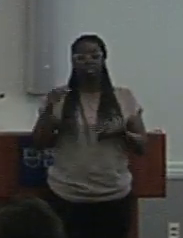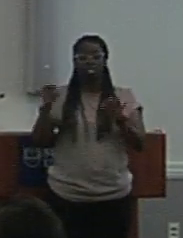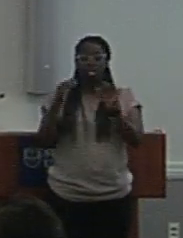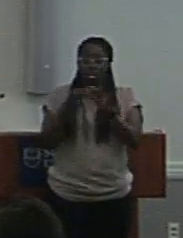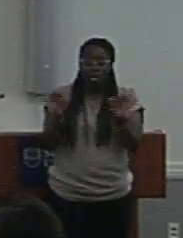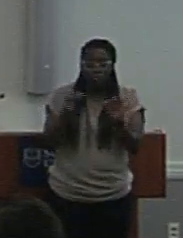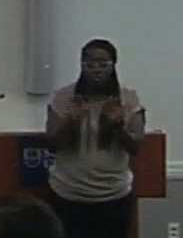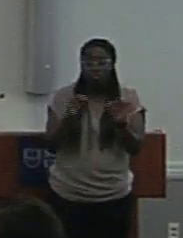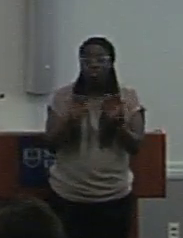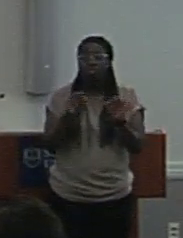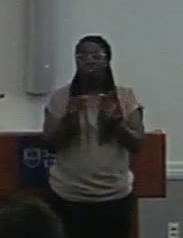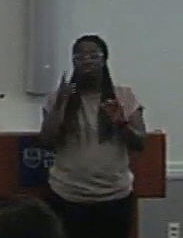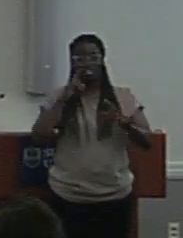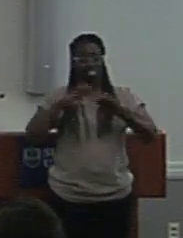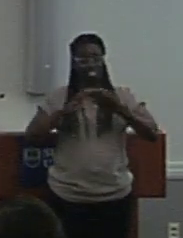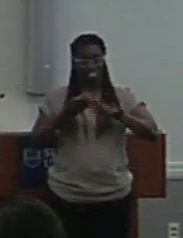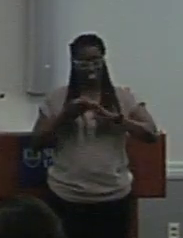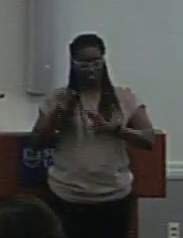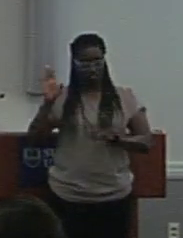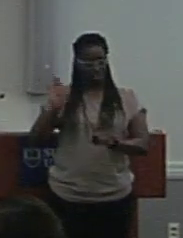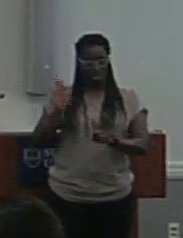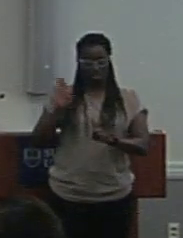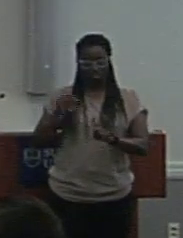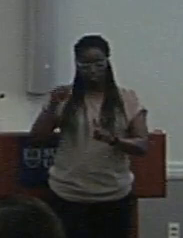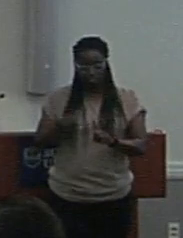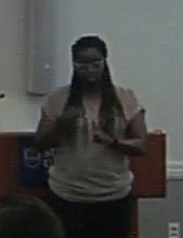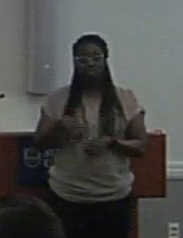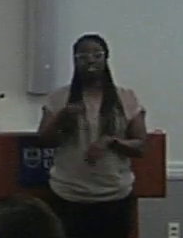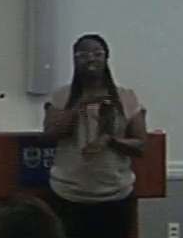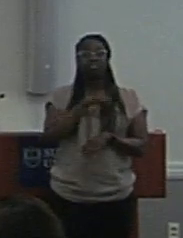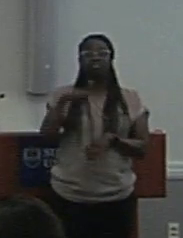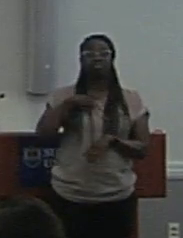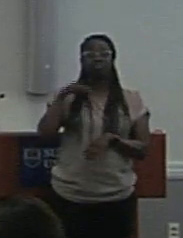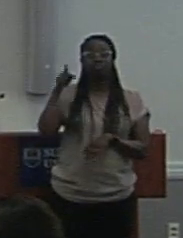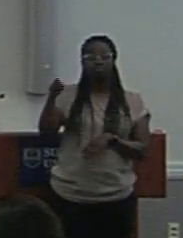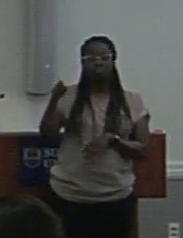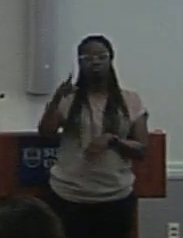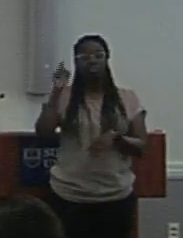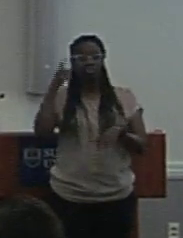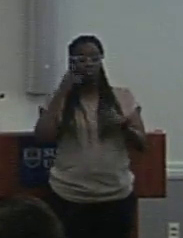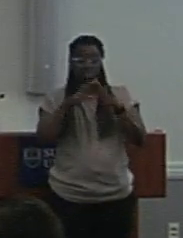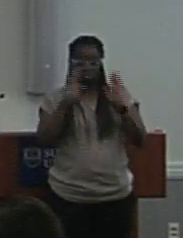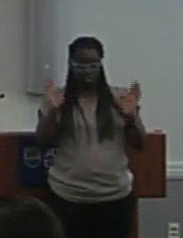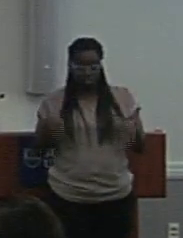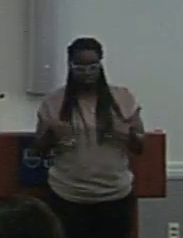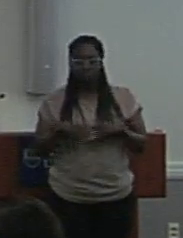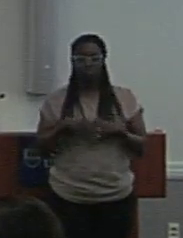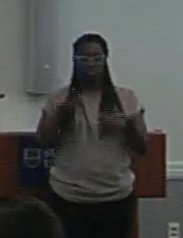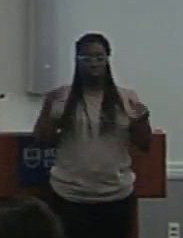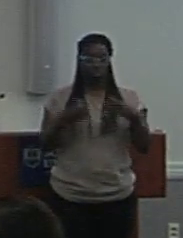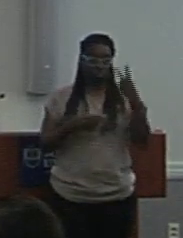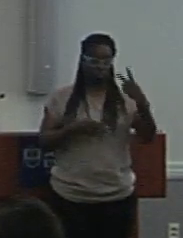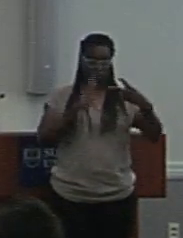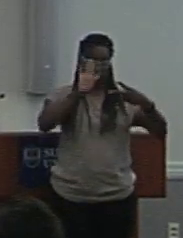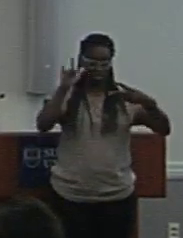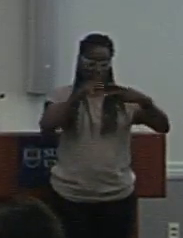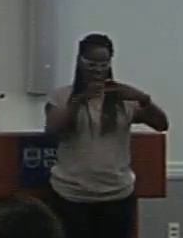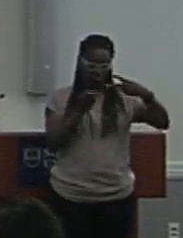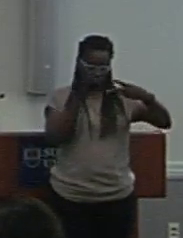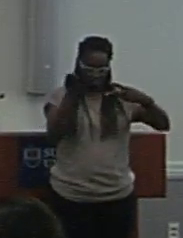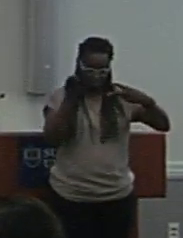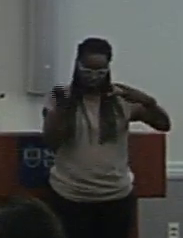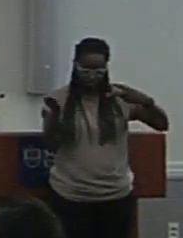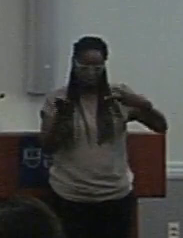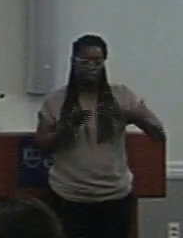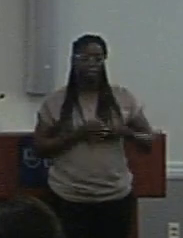Boston, the legislature at the State House did look at that and has introduced 2 bills, one in the